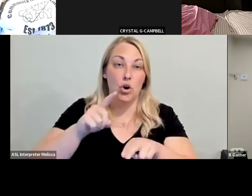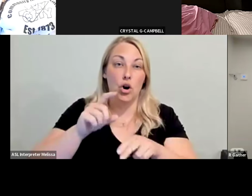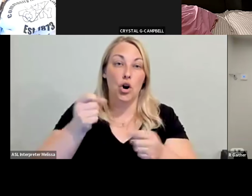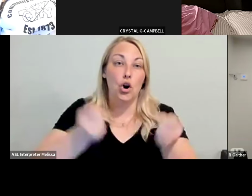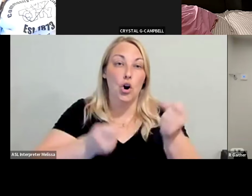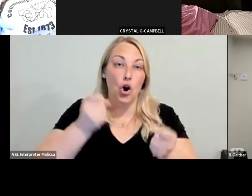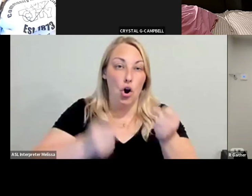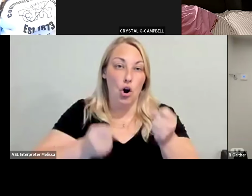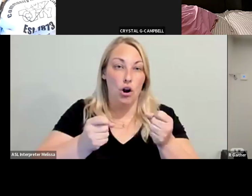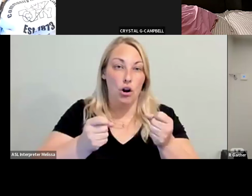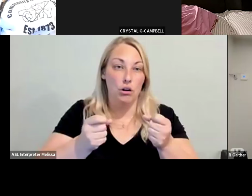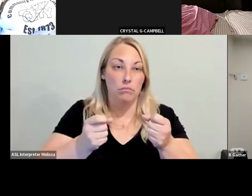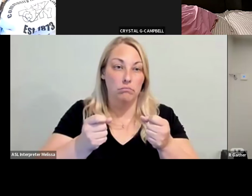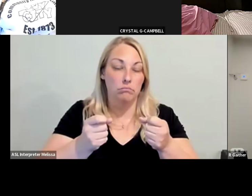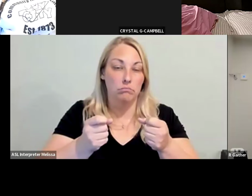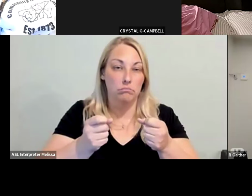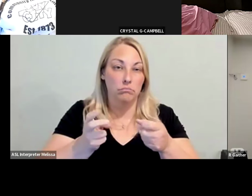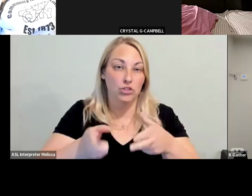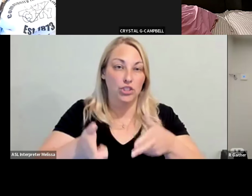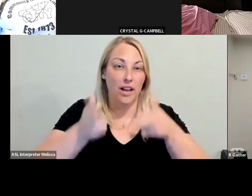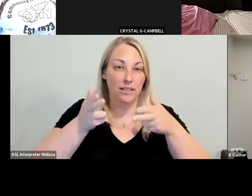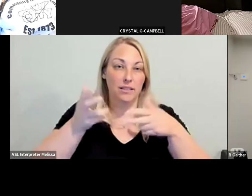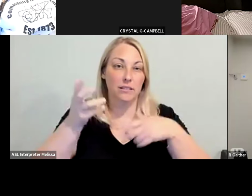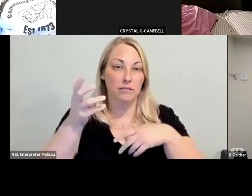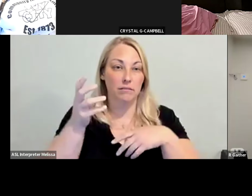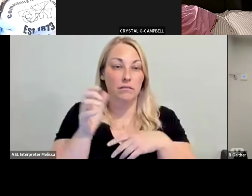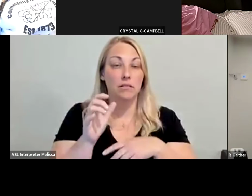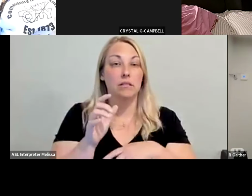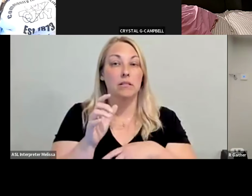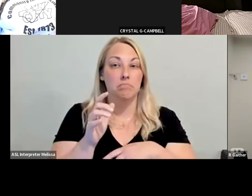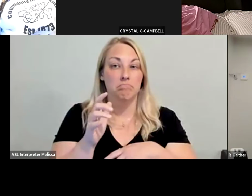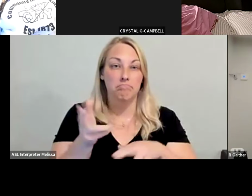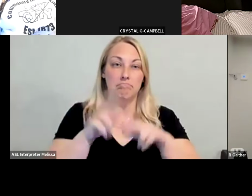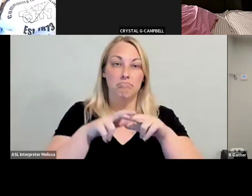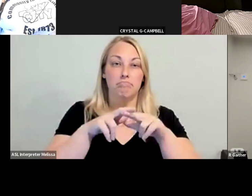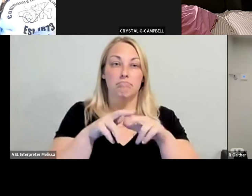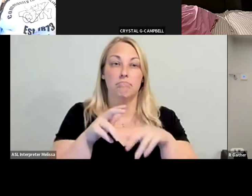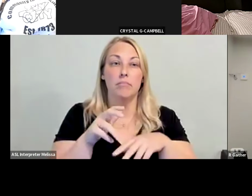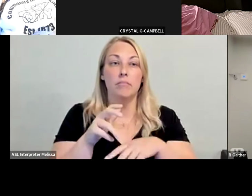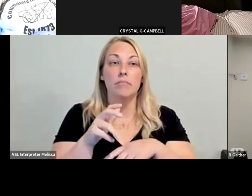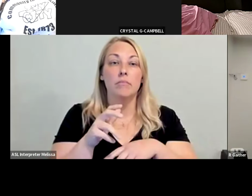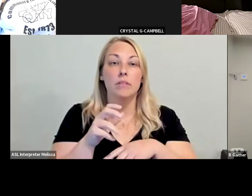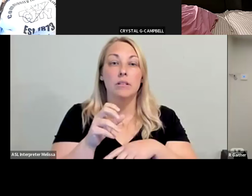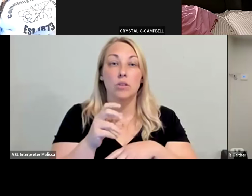amount of carjackings. In fact, today we had two